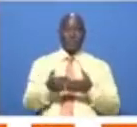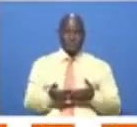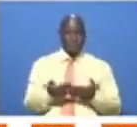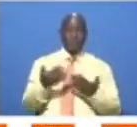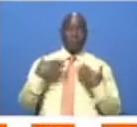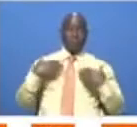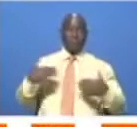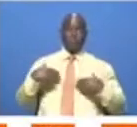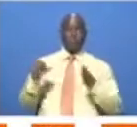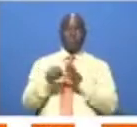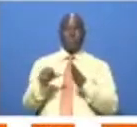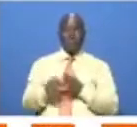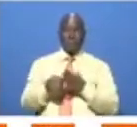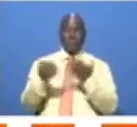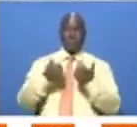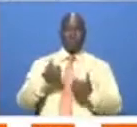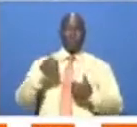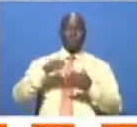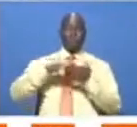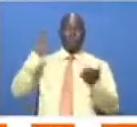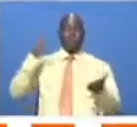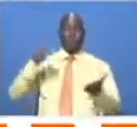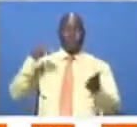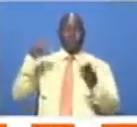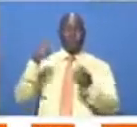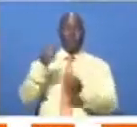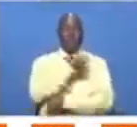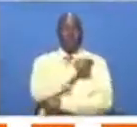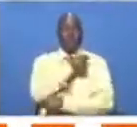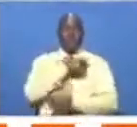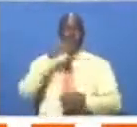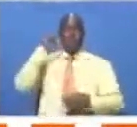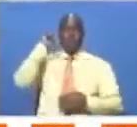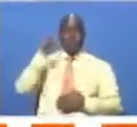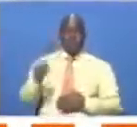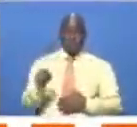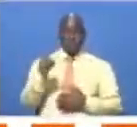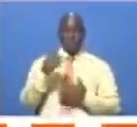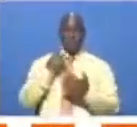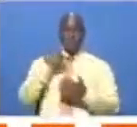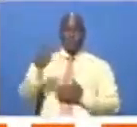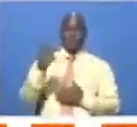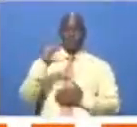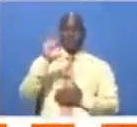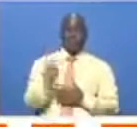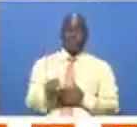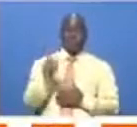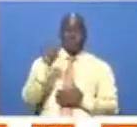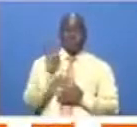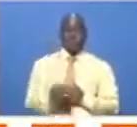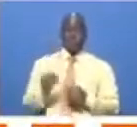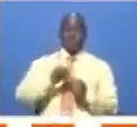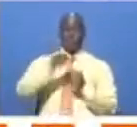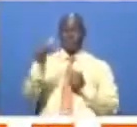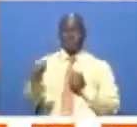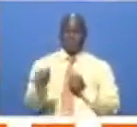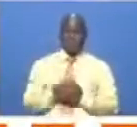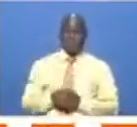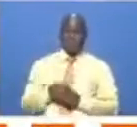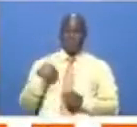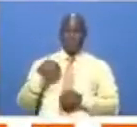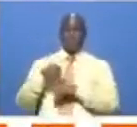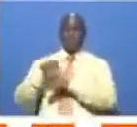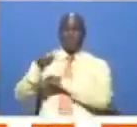respiratory condition that requires constant treatment in Mombasa, some 250 kilometers away.